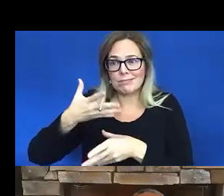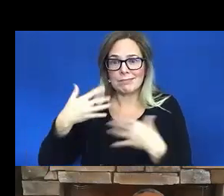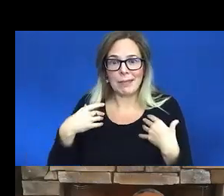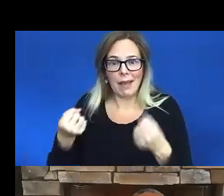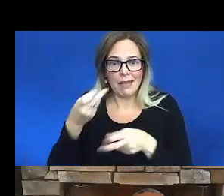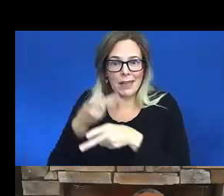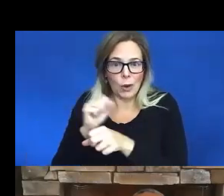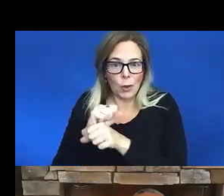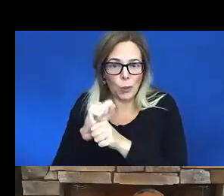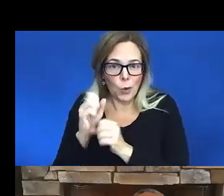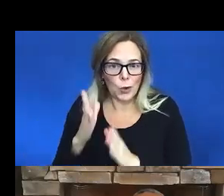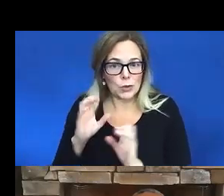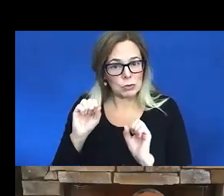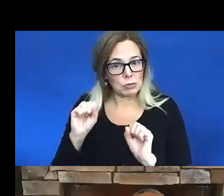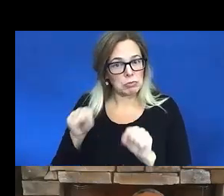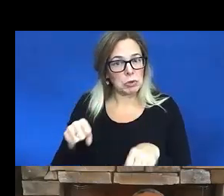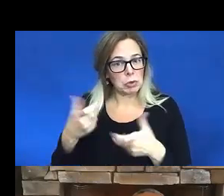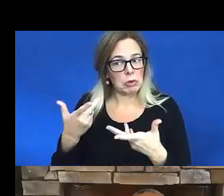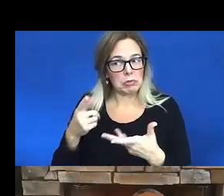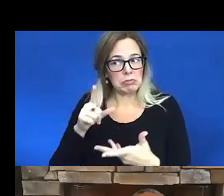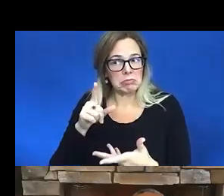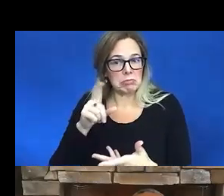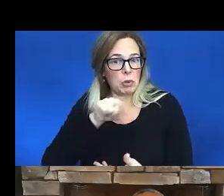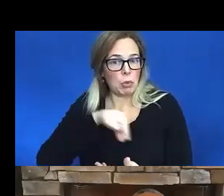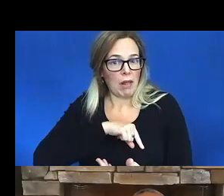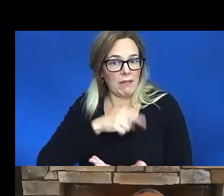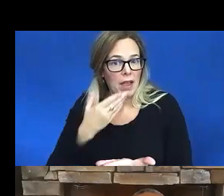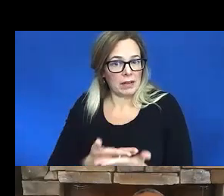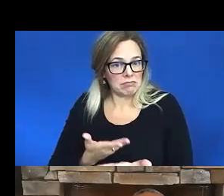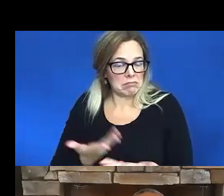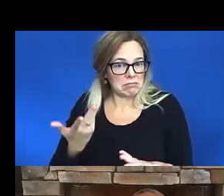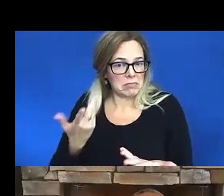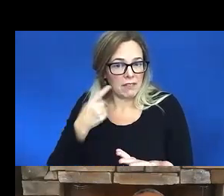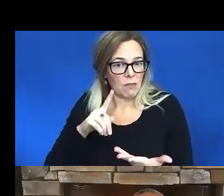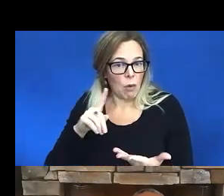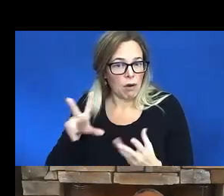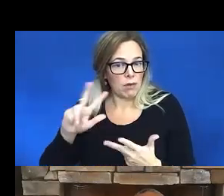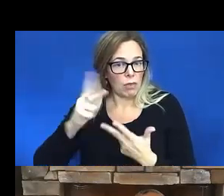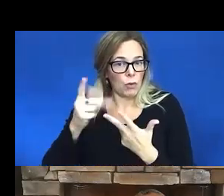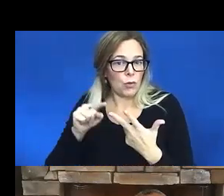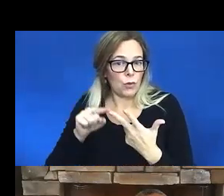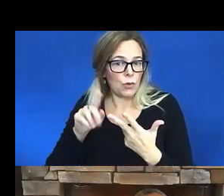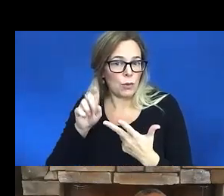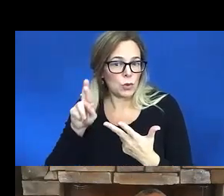the booster vaccine. And anytime after 6 months is the time frame when that would